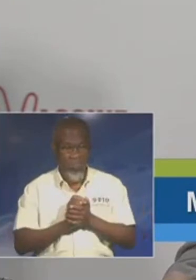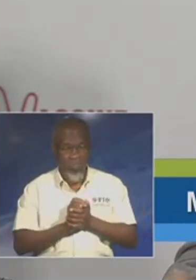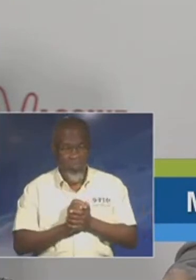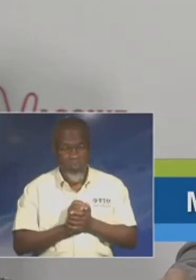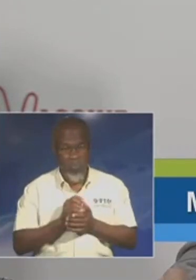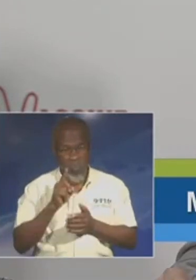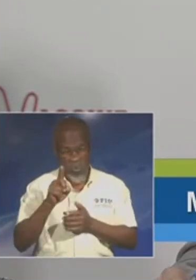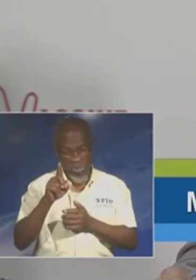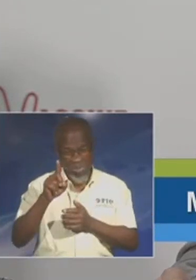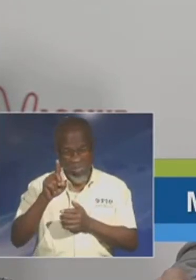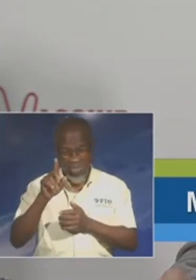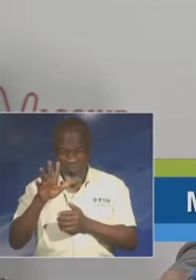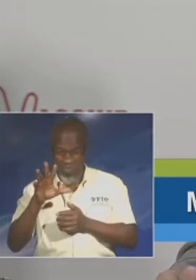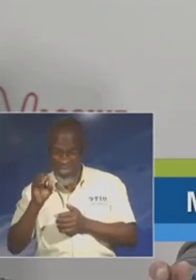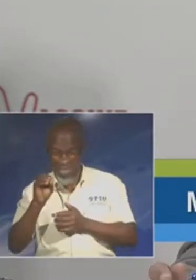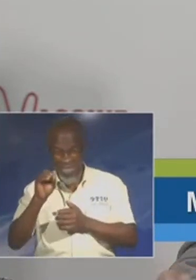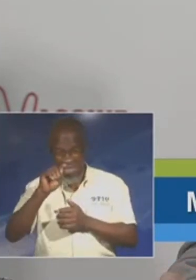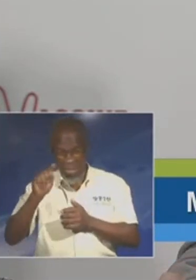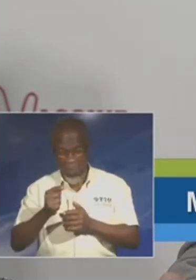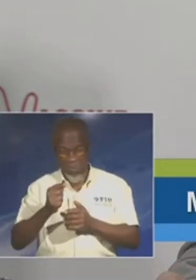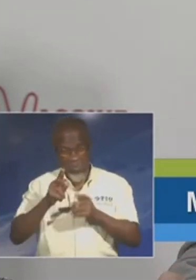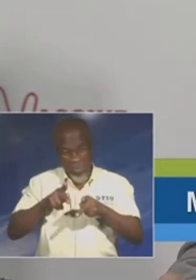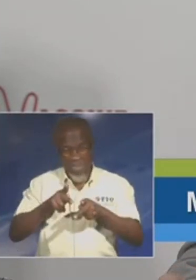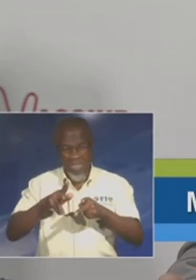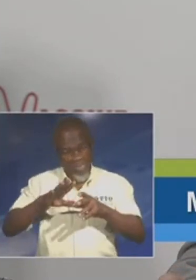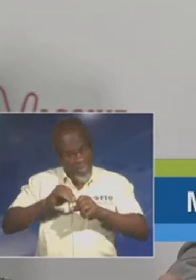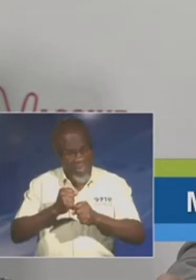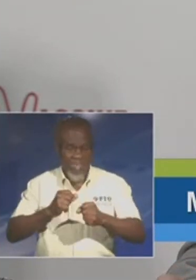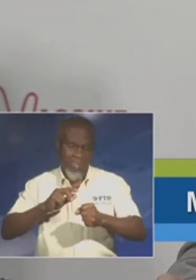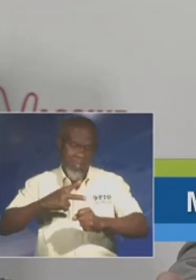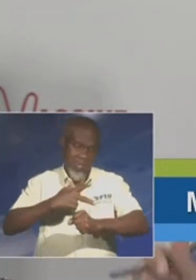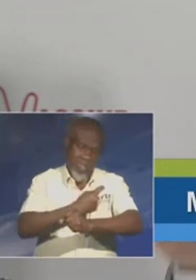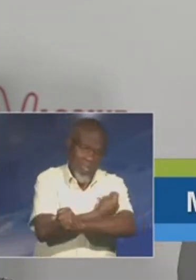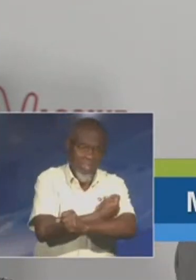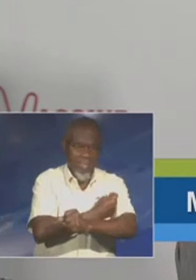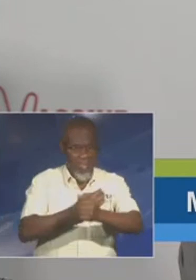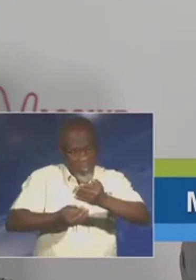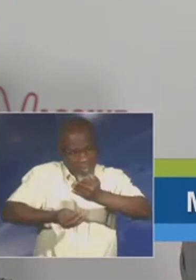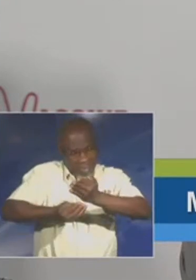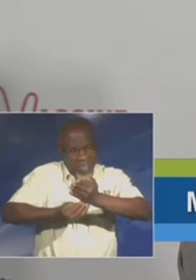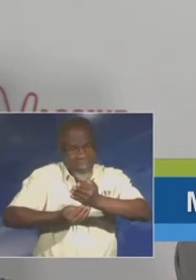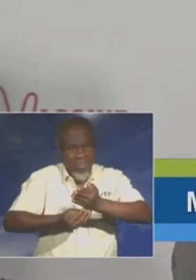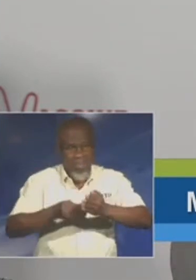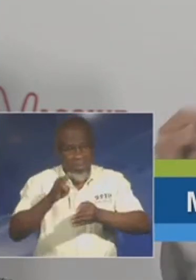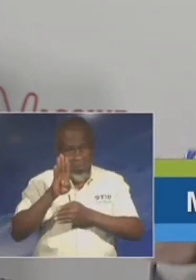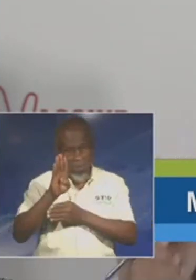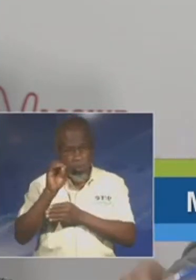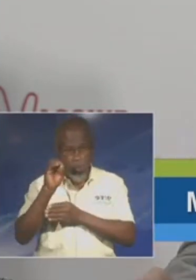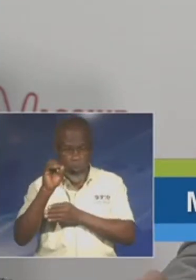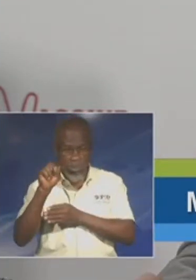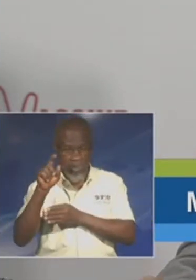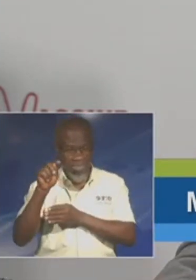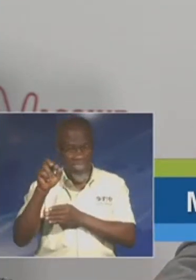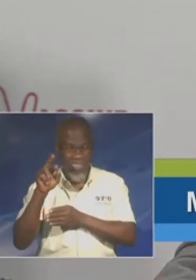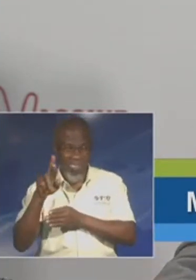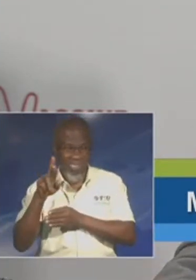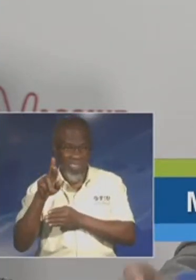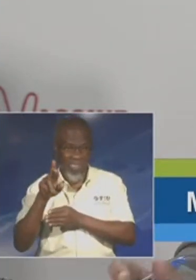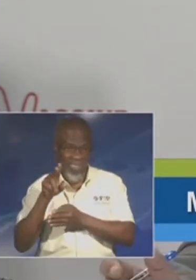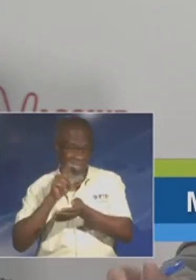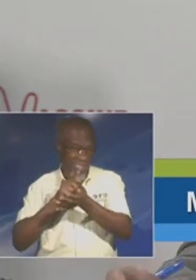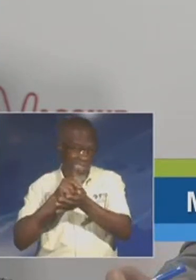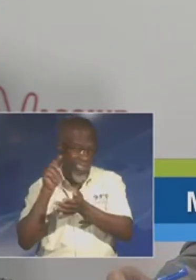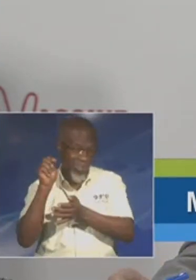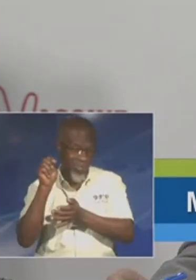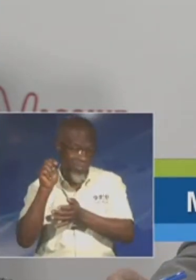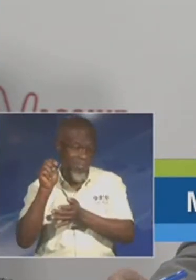151,124 people have been boosted. In talking to Dr. Trotman this morning, what she is noticing,